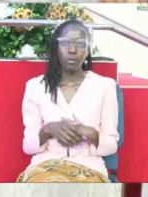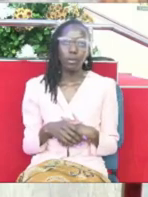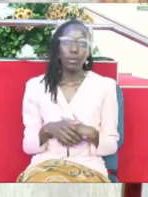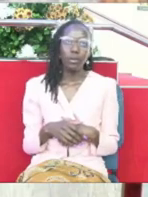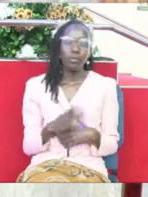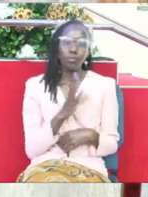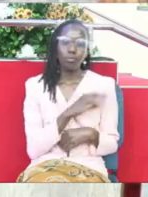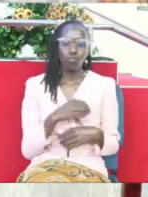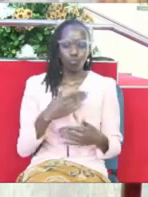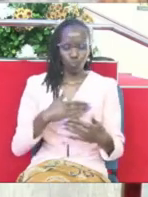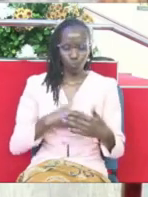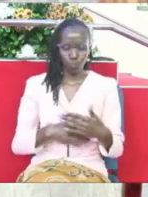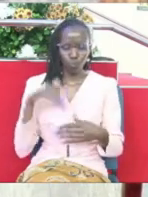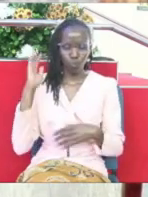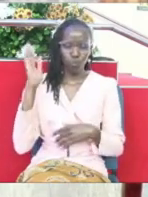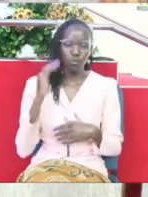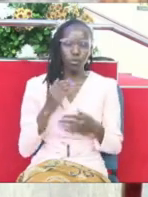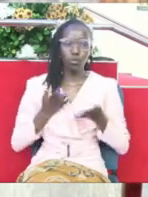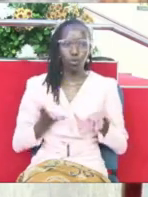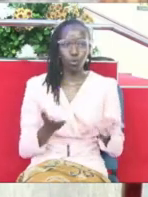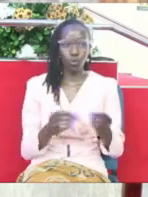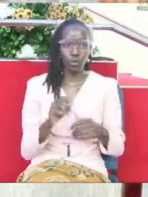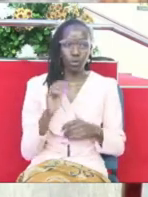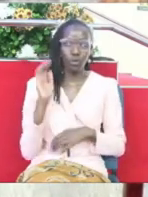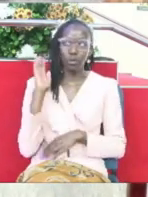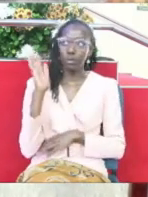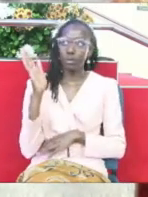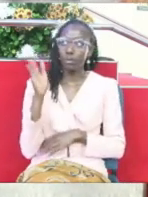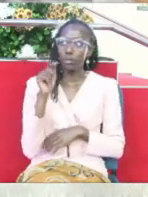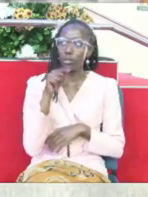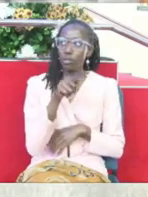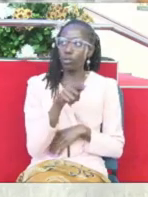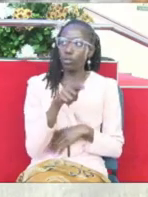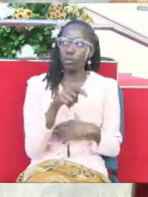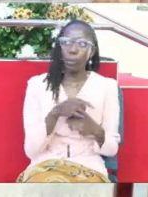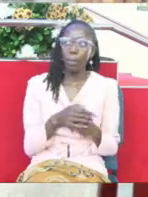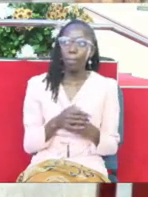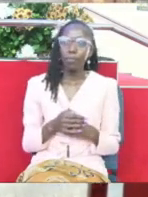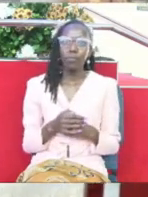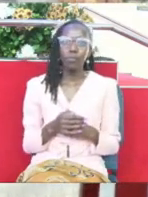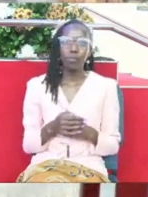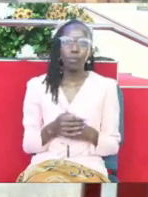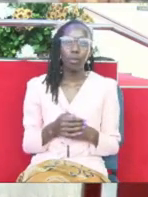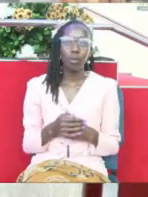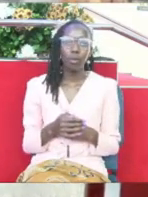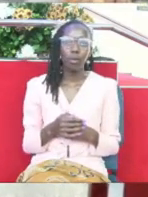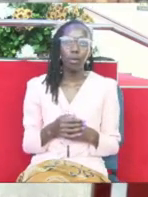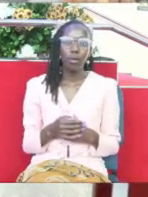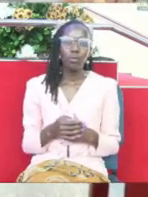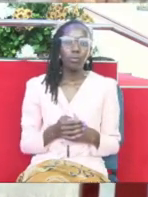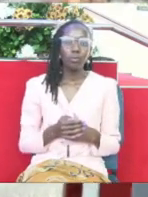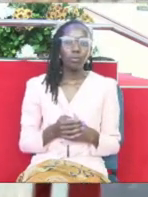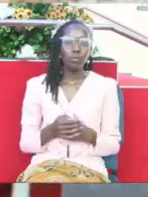ni uhusiano wa kila wakati si wa leo pekee. It's a relationship of dwelling. Ni uhusiano wa kudumu pamoja. Not visiting.